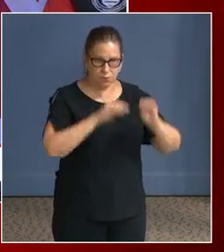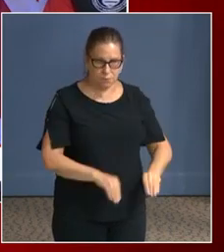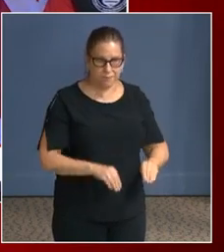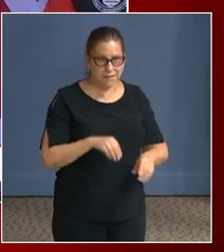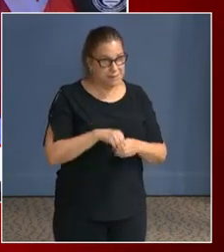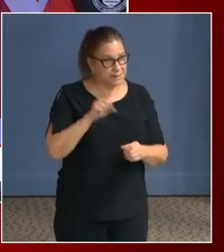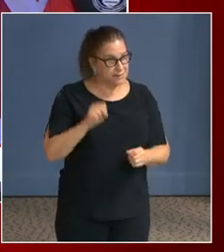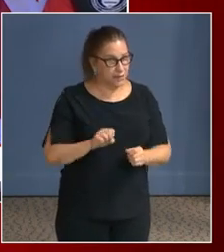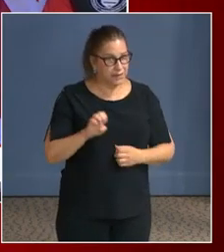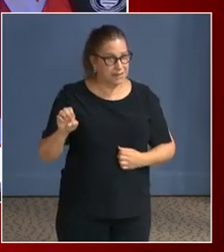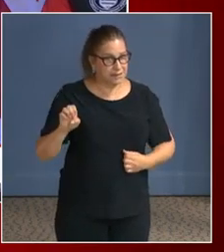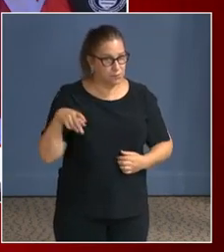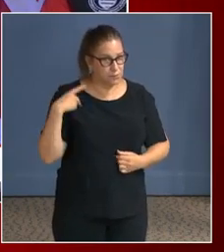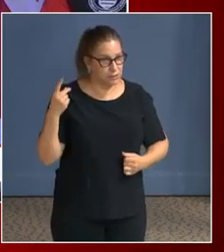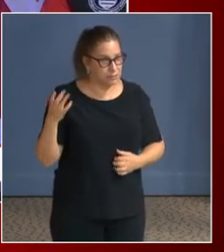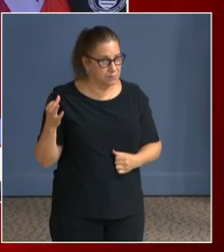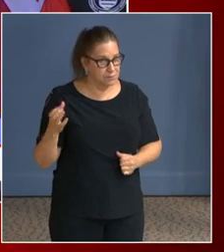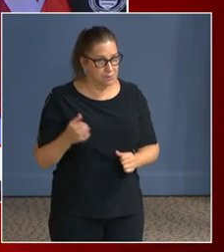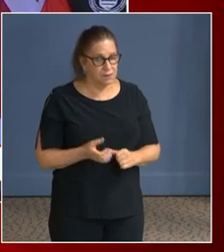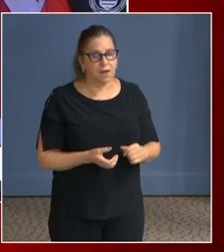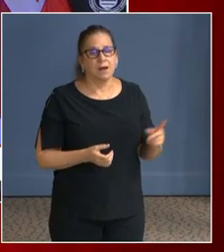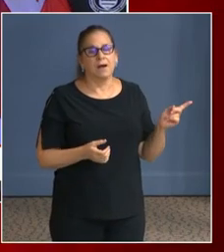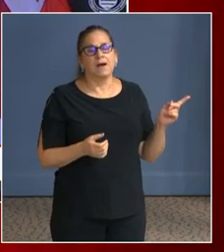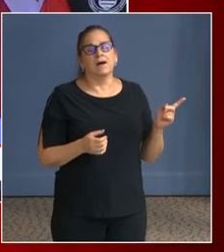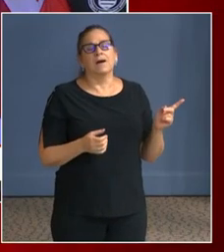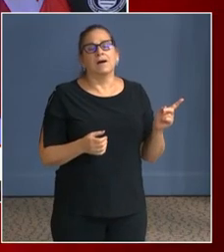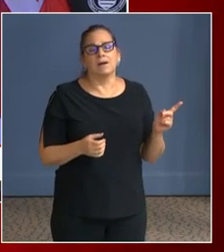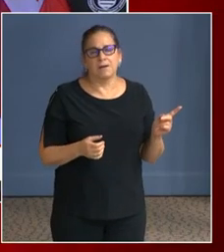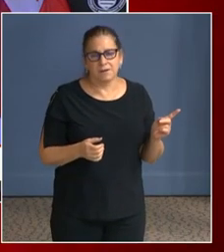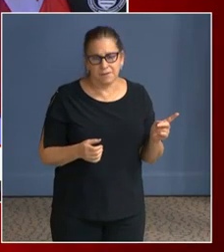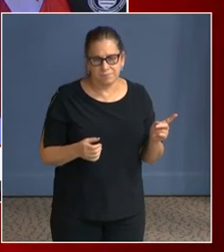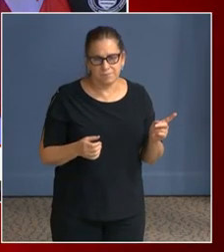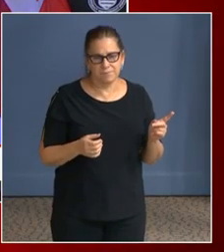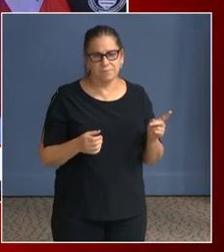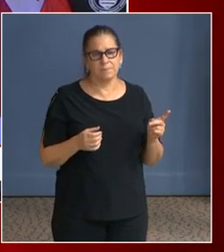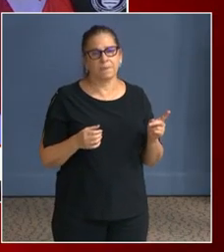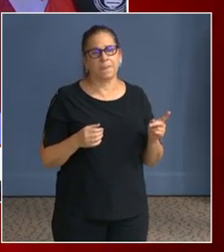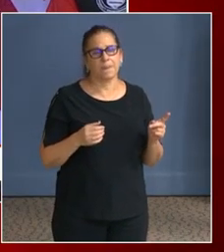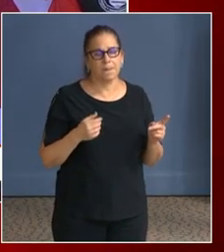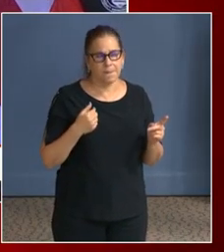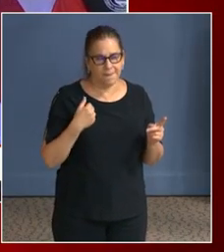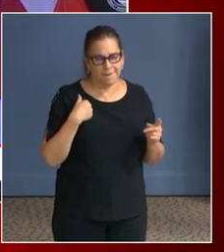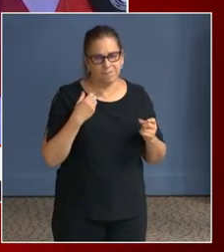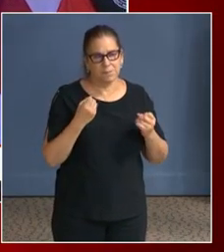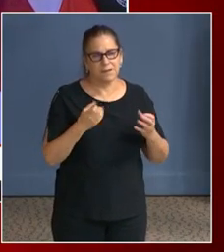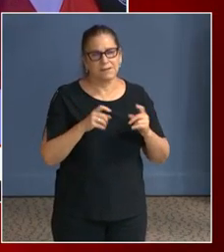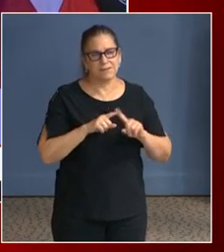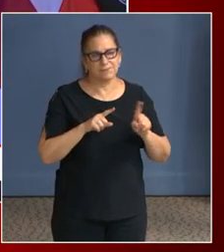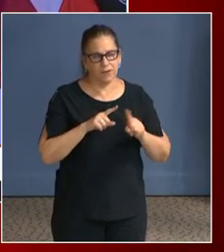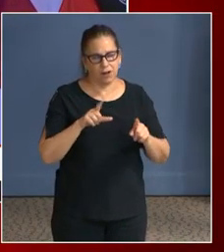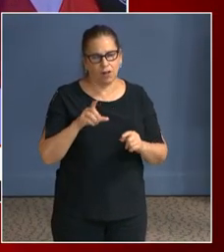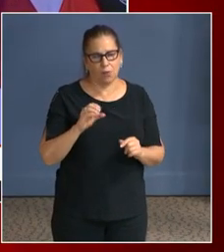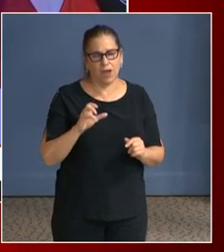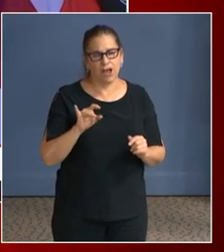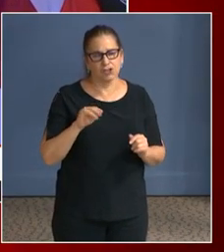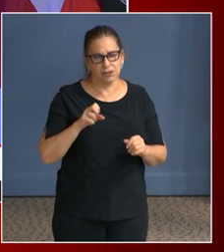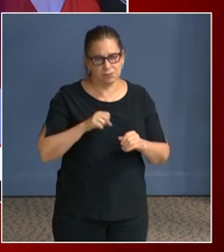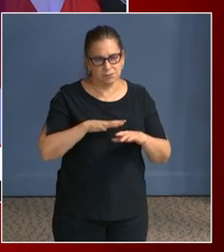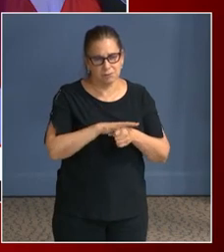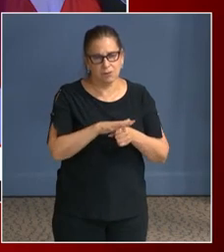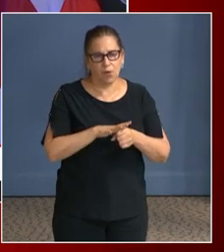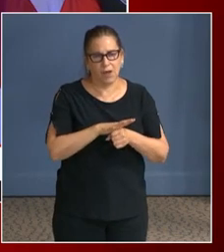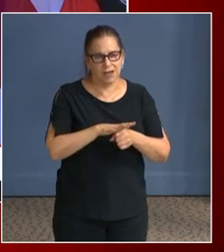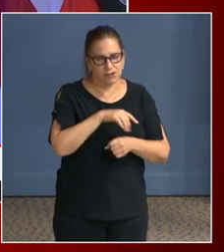I think that we considered a number of locations, and I'm not probably